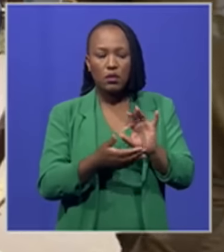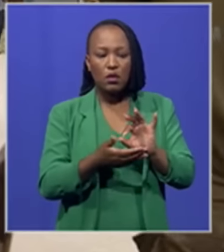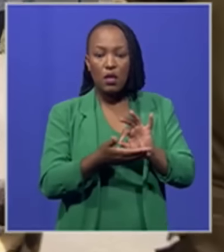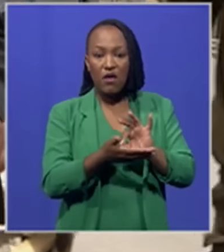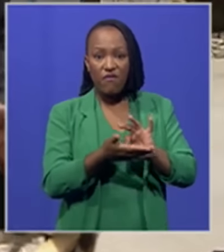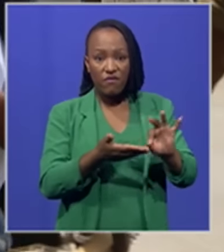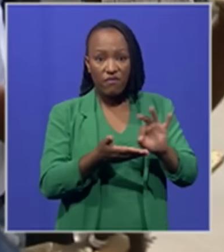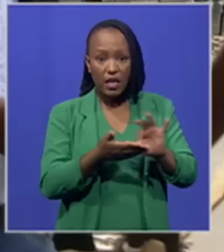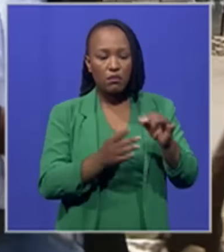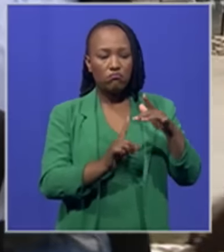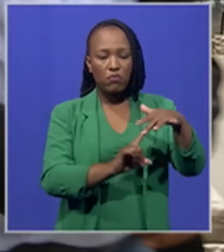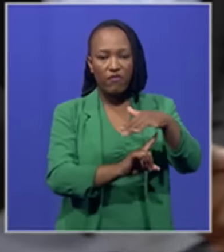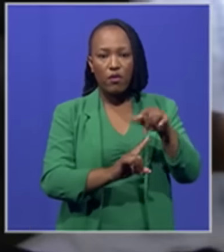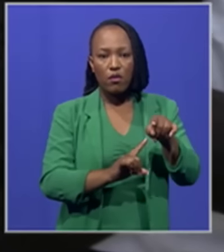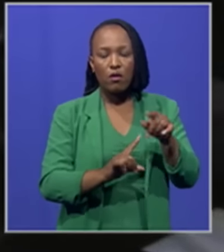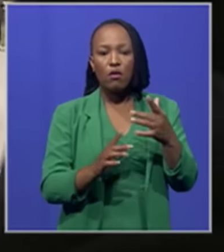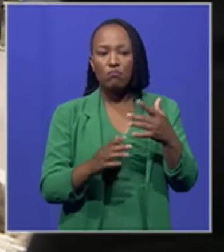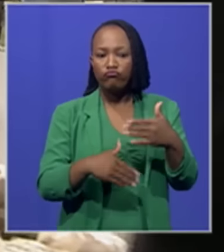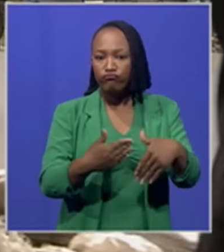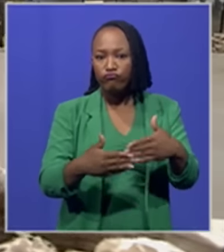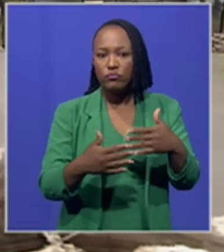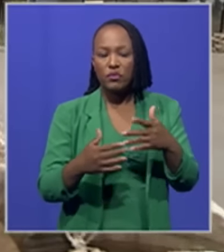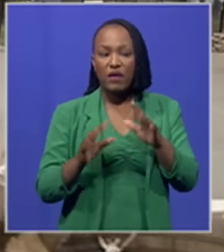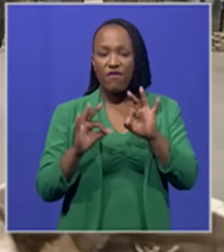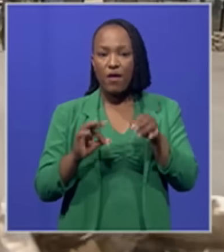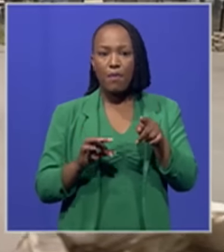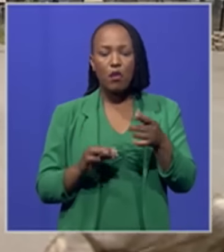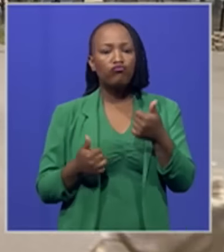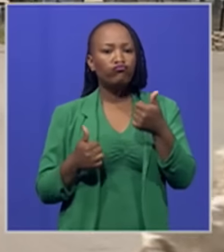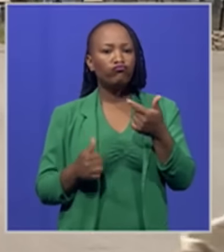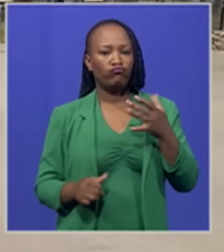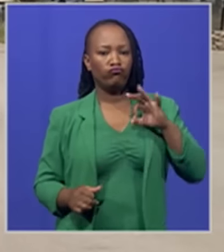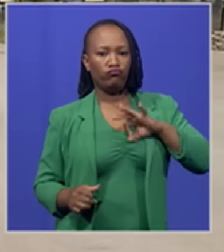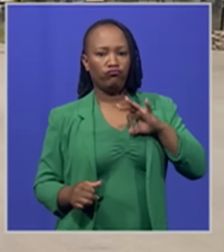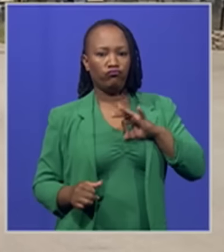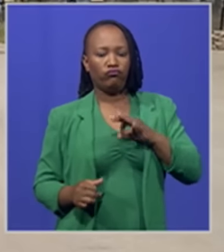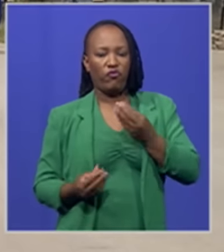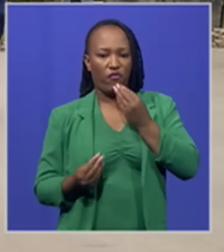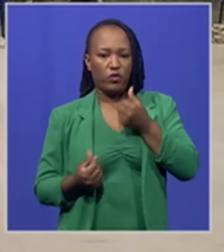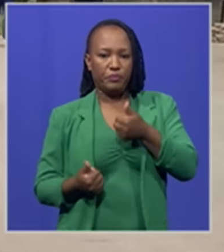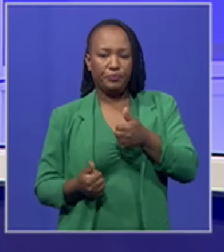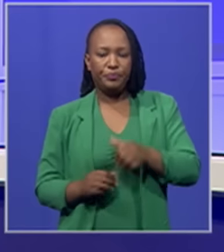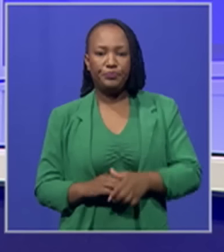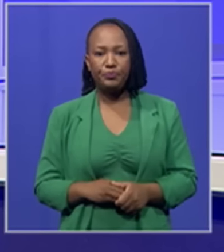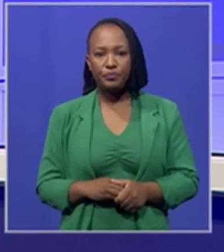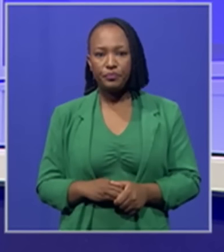e le phepa fa ba ntse ba netefatsa gore malapa a bona ga a robale ka tlala.